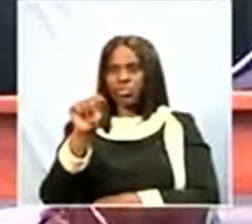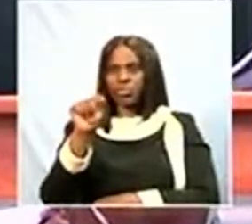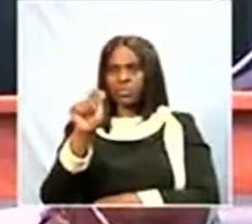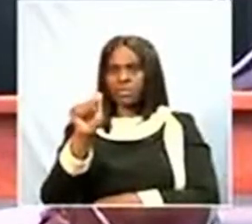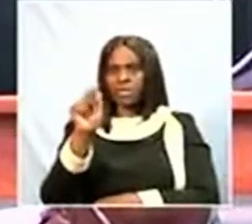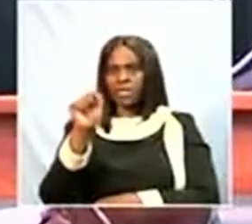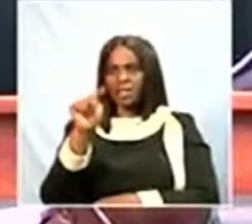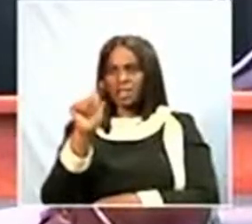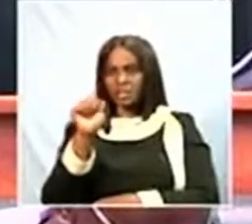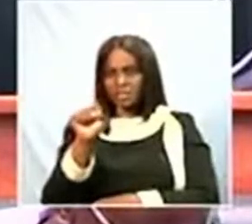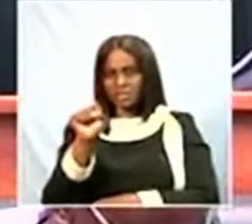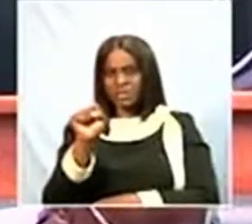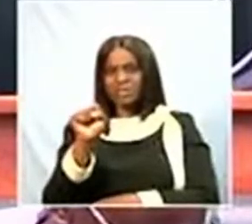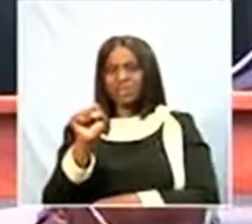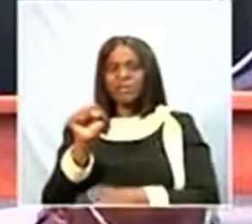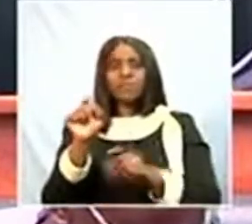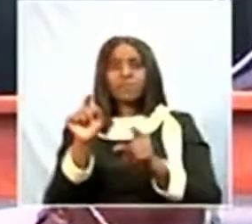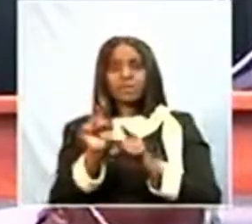partake in.